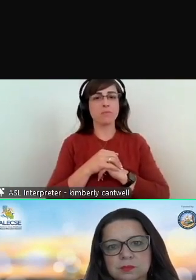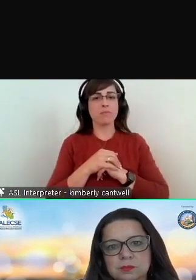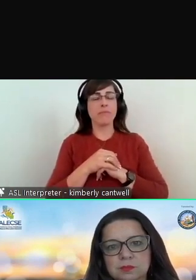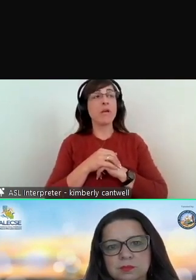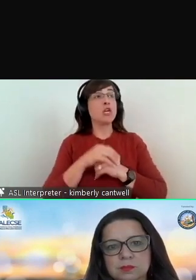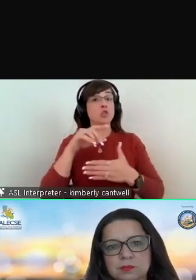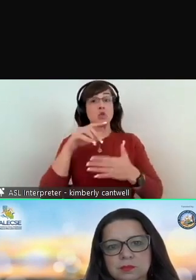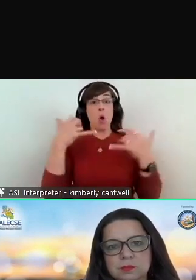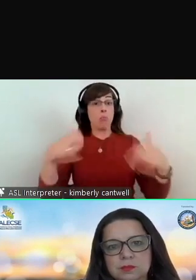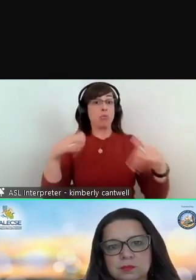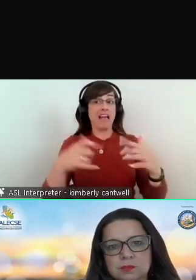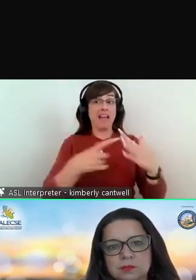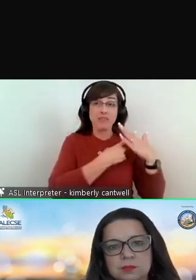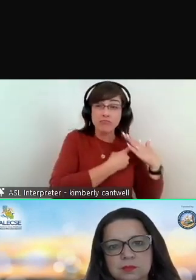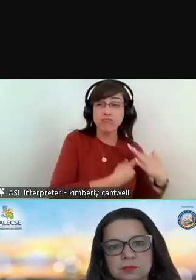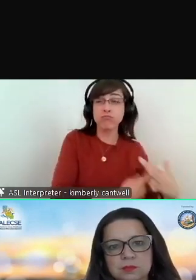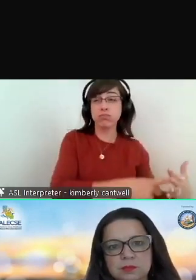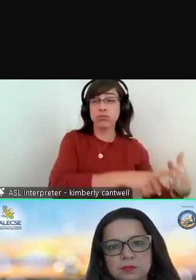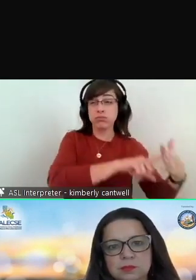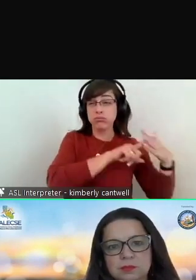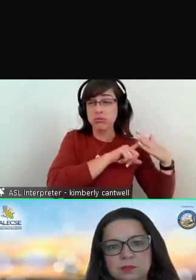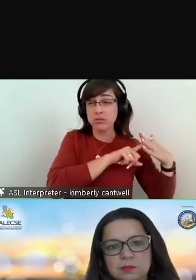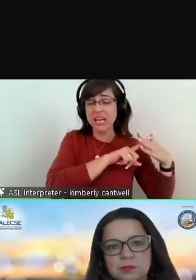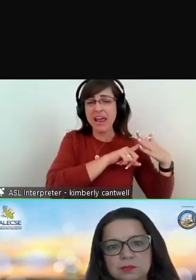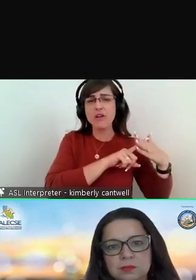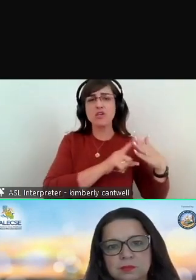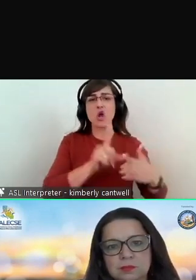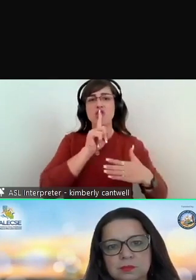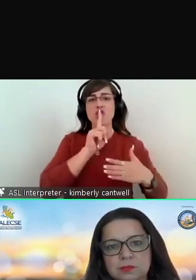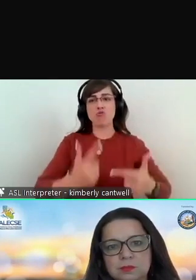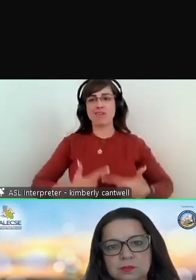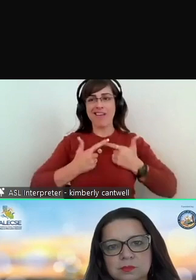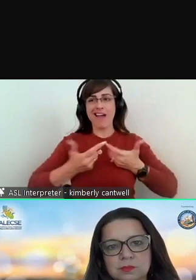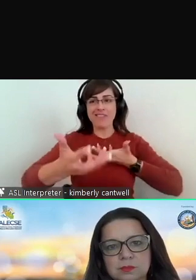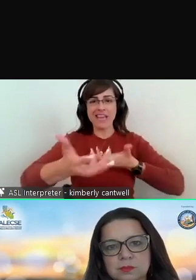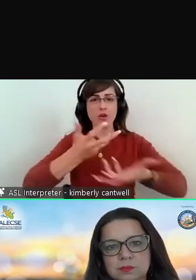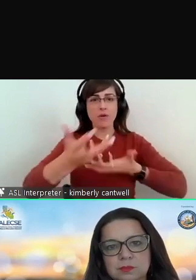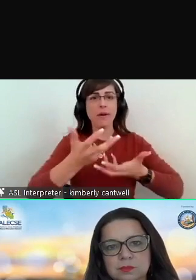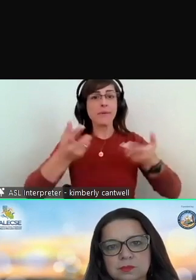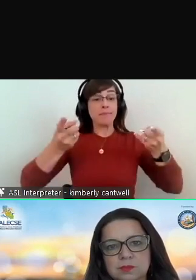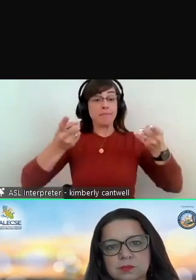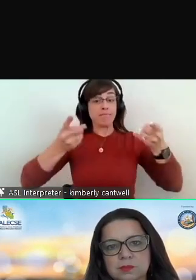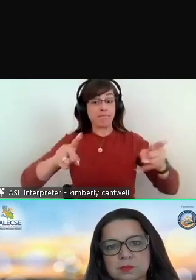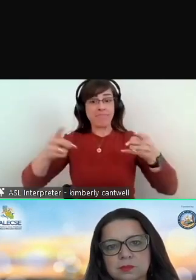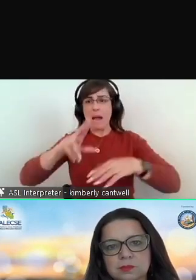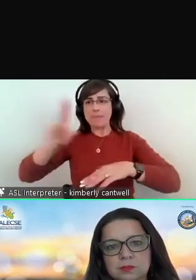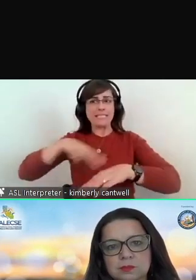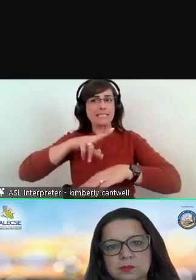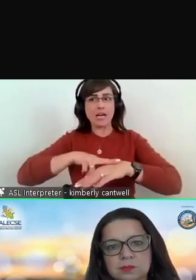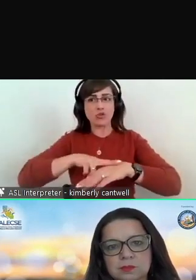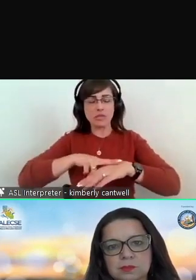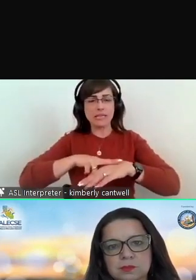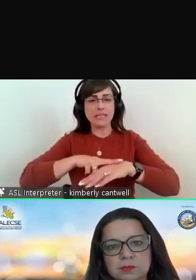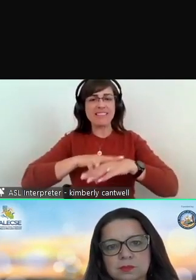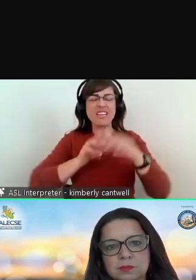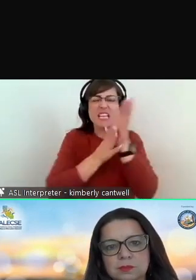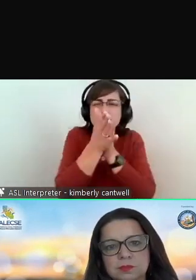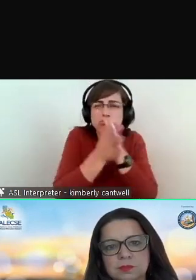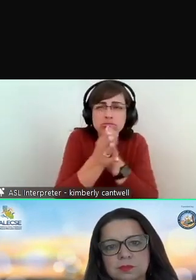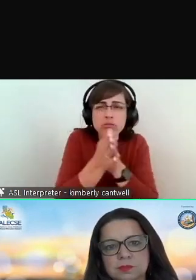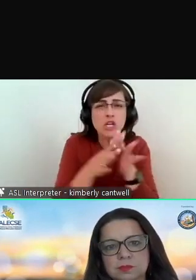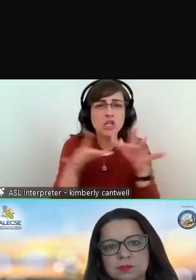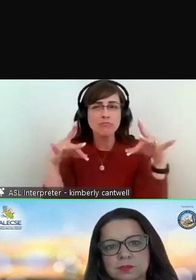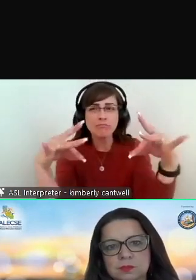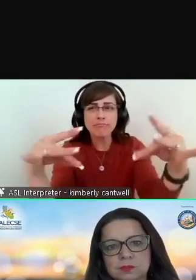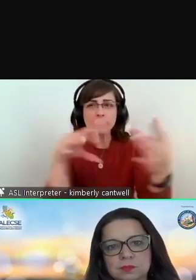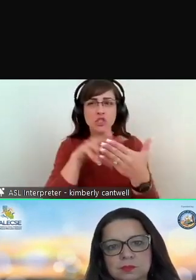what play is from the very earliest stages is that real life interaction, and it happens naturally. There is a drive to learn